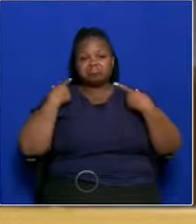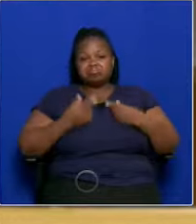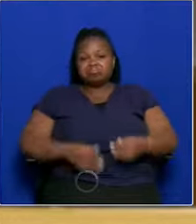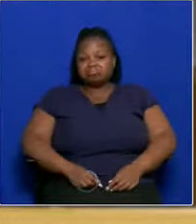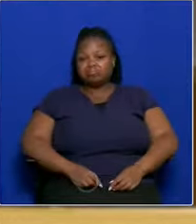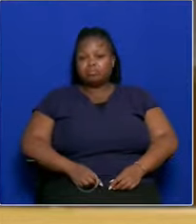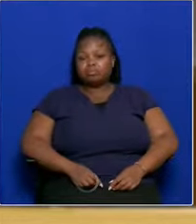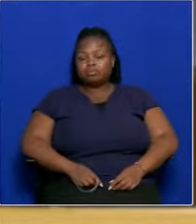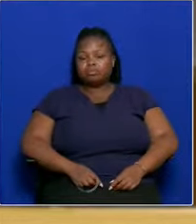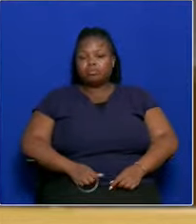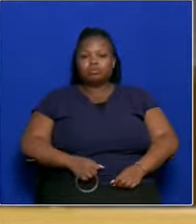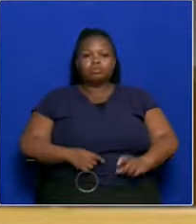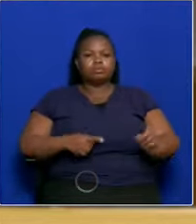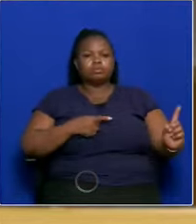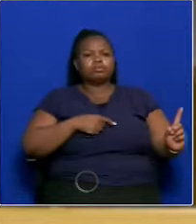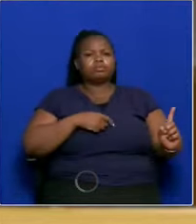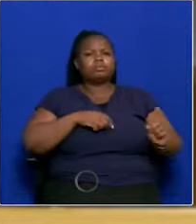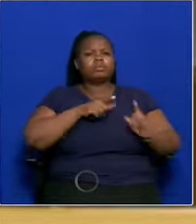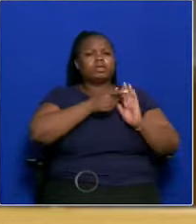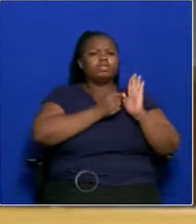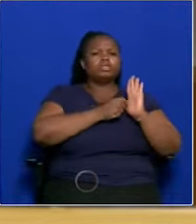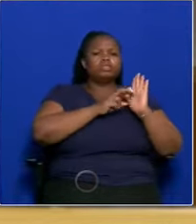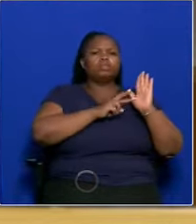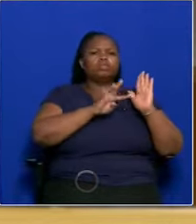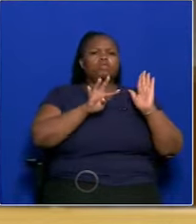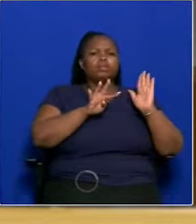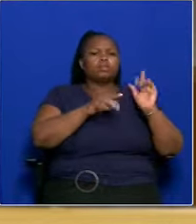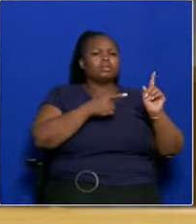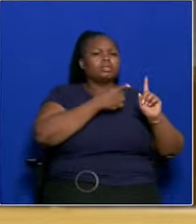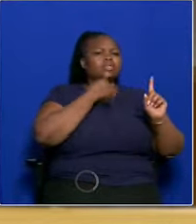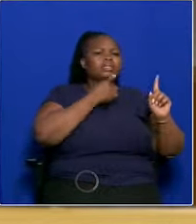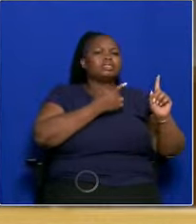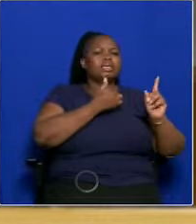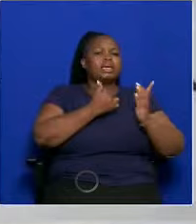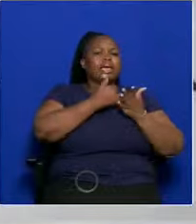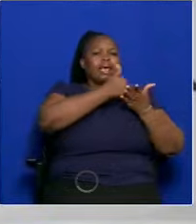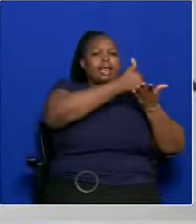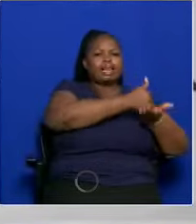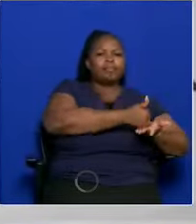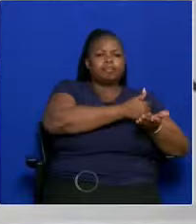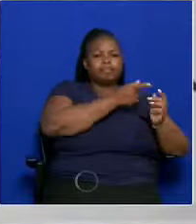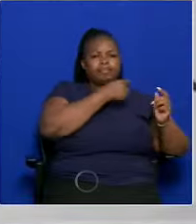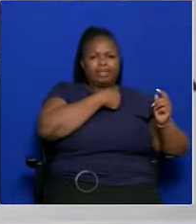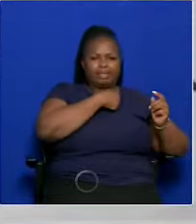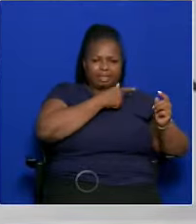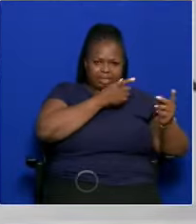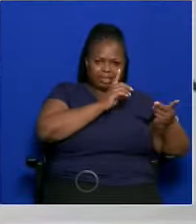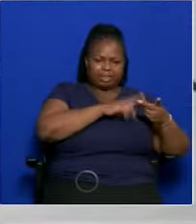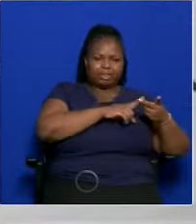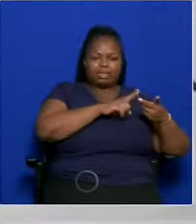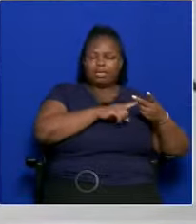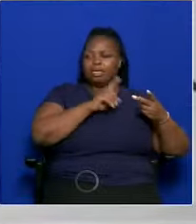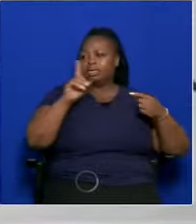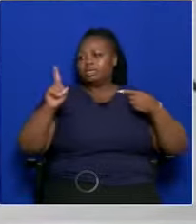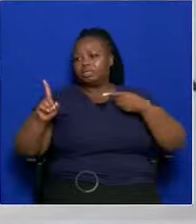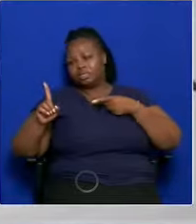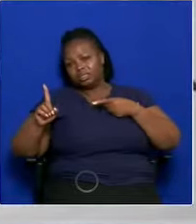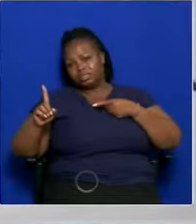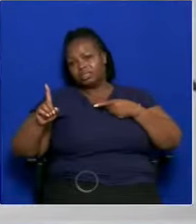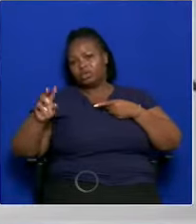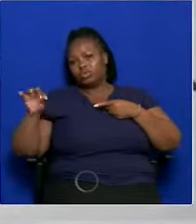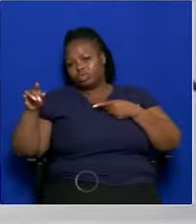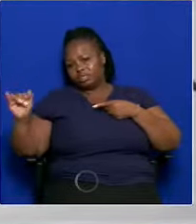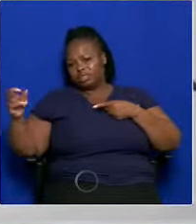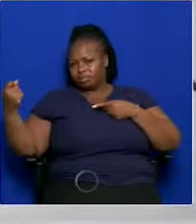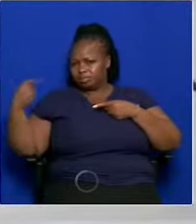Matlala on the 24th says, help me. On the 25th, Sergeant Nkosi sends you screenshots. Wherever he got it from